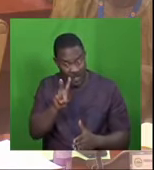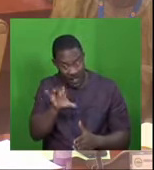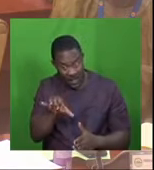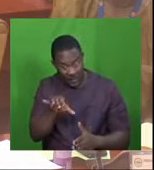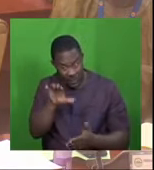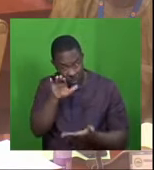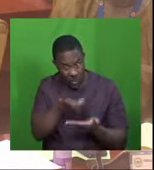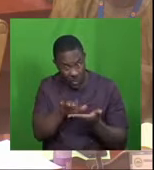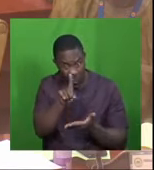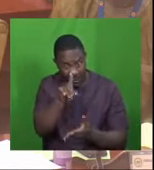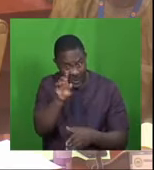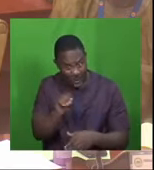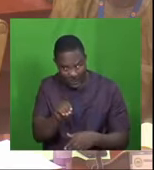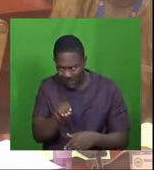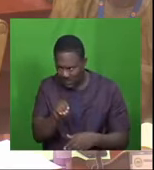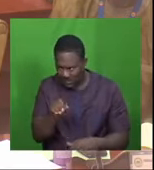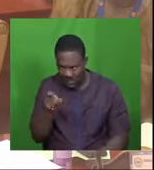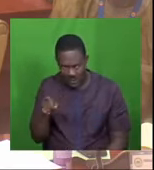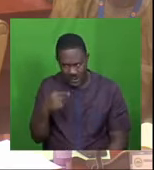He didn't say that.